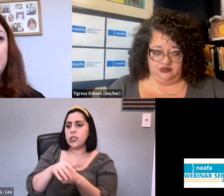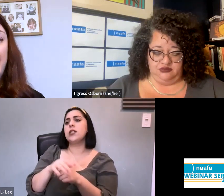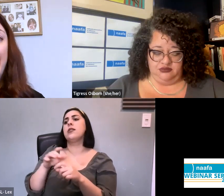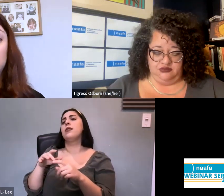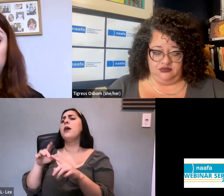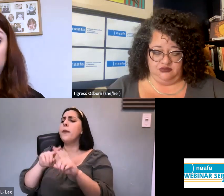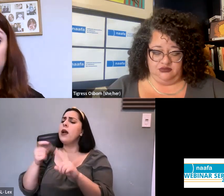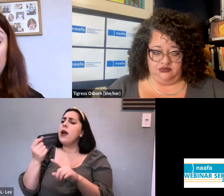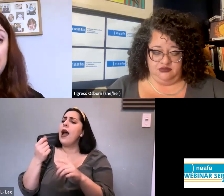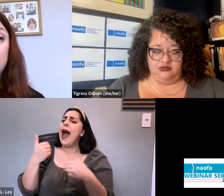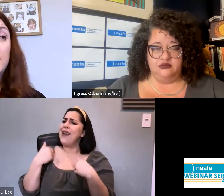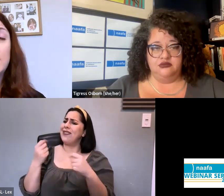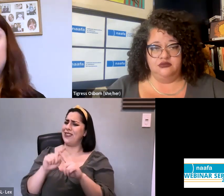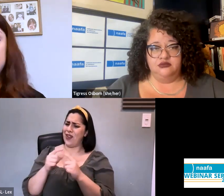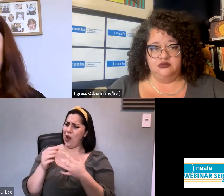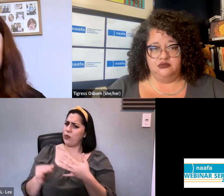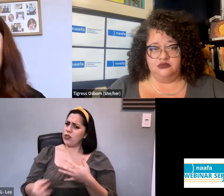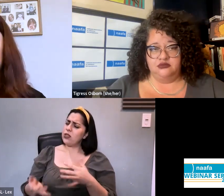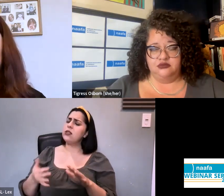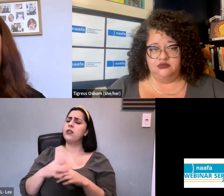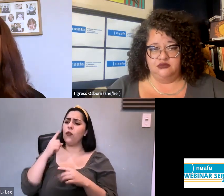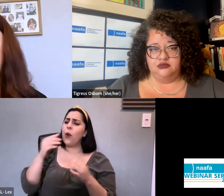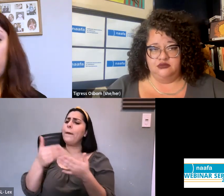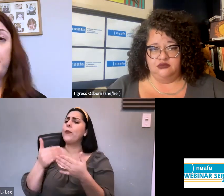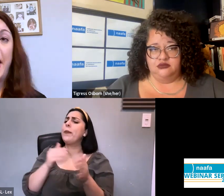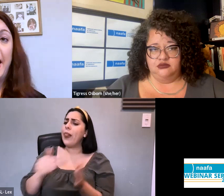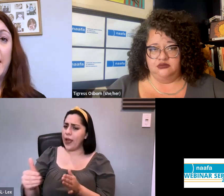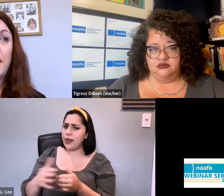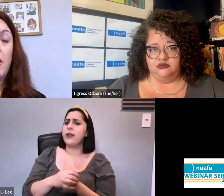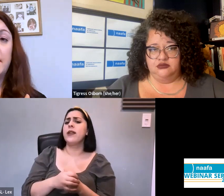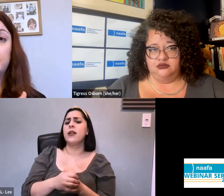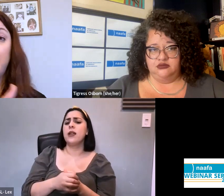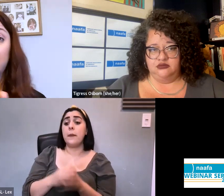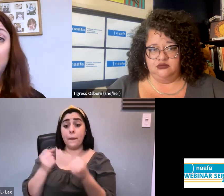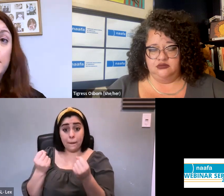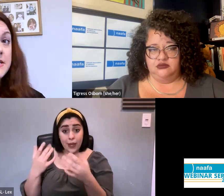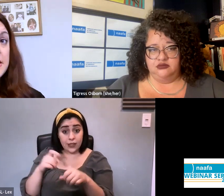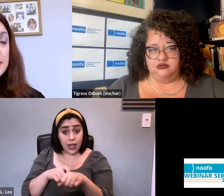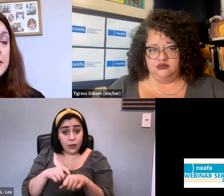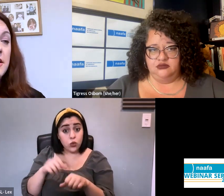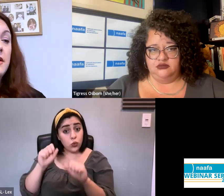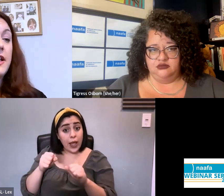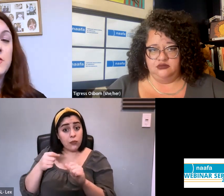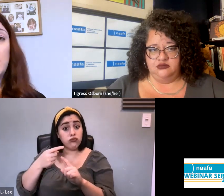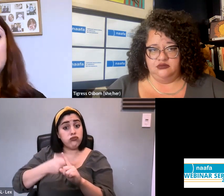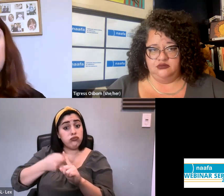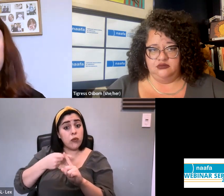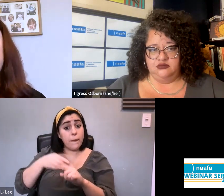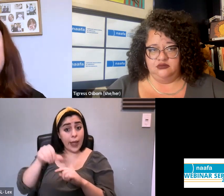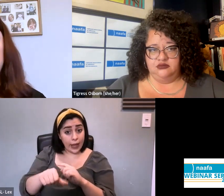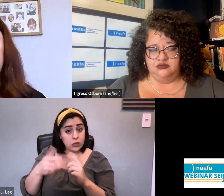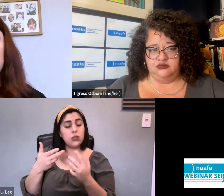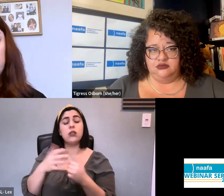terms of how to pre-plan. A lot of the times you can pay on a monthly basis as well.